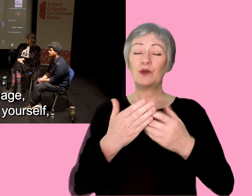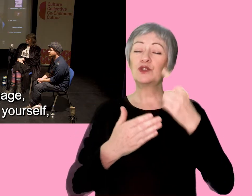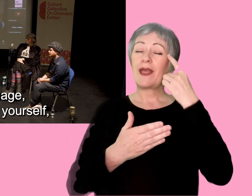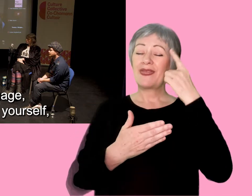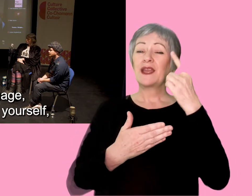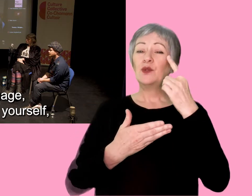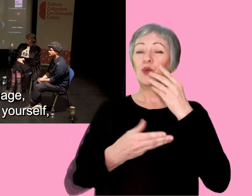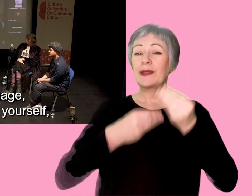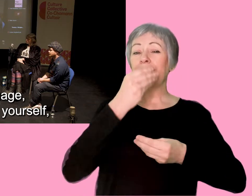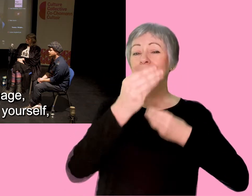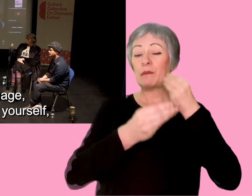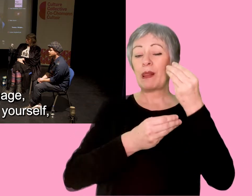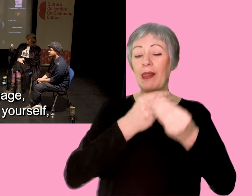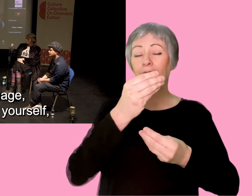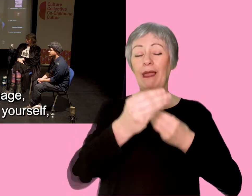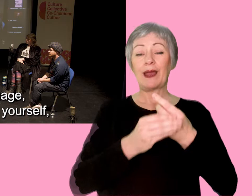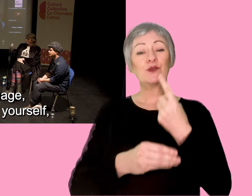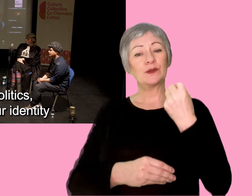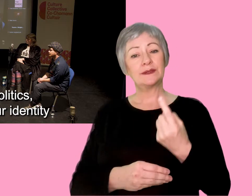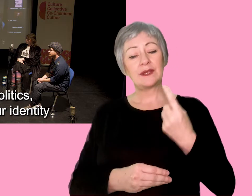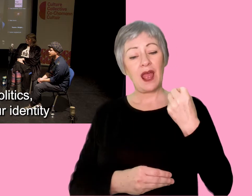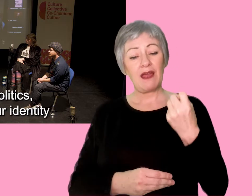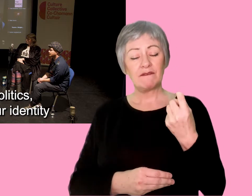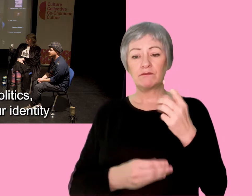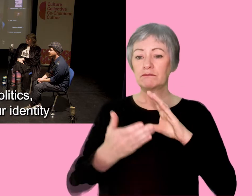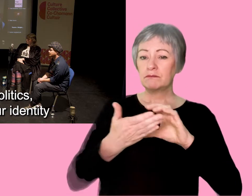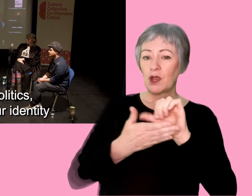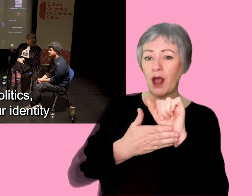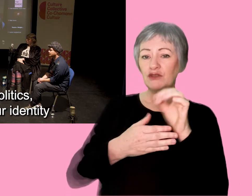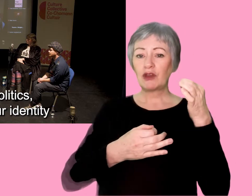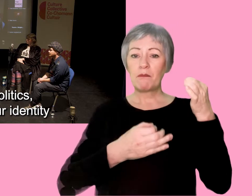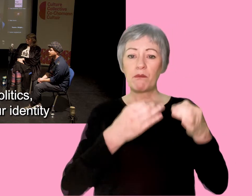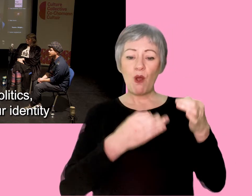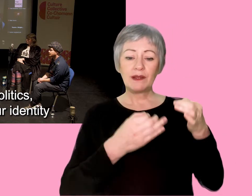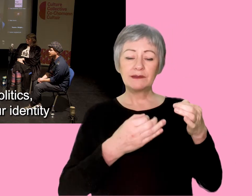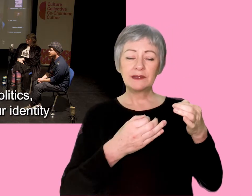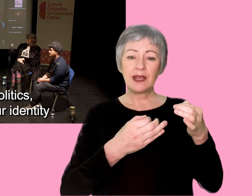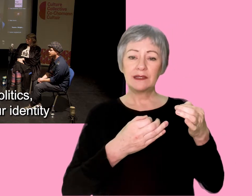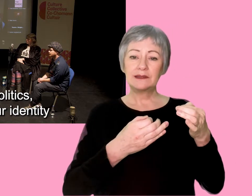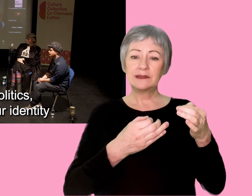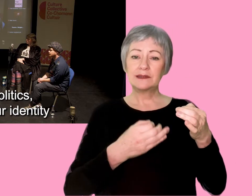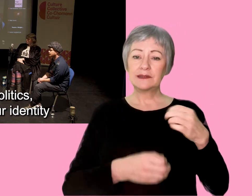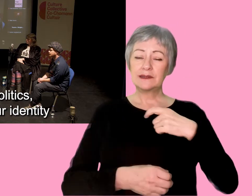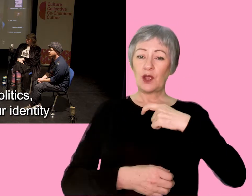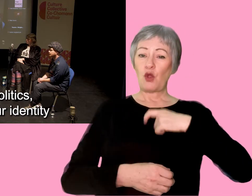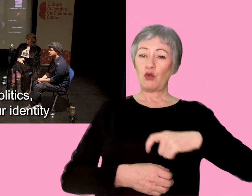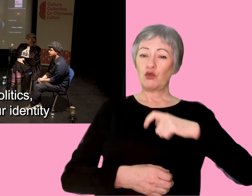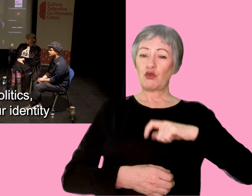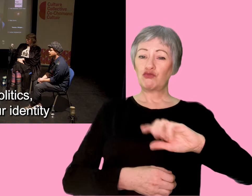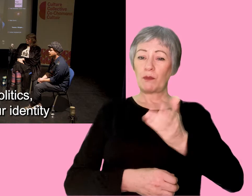can explain yourself, your culture, your politics, your human